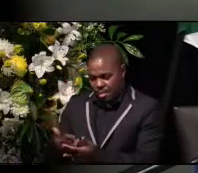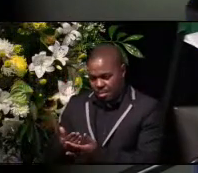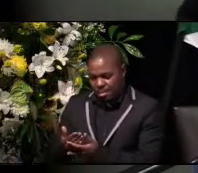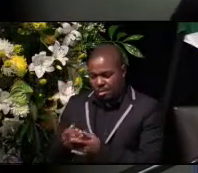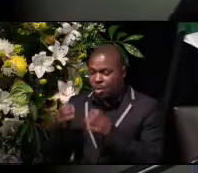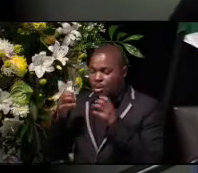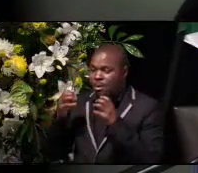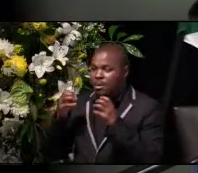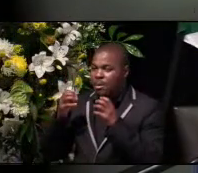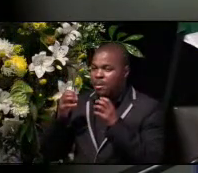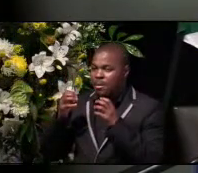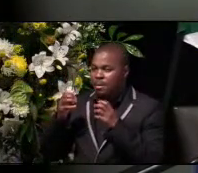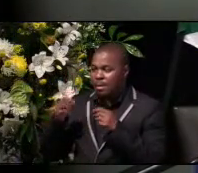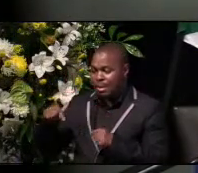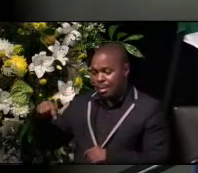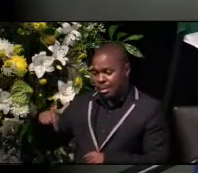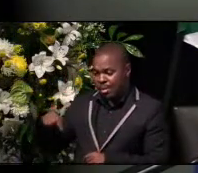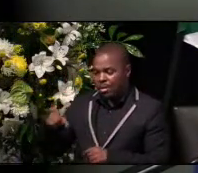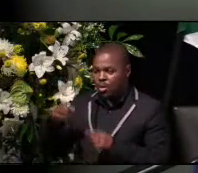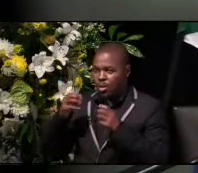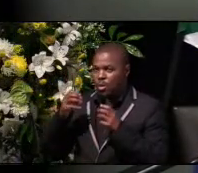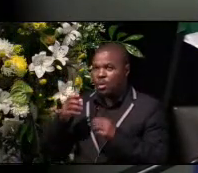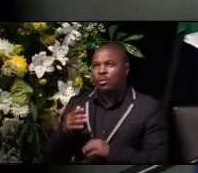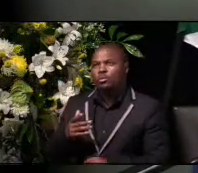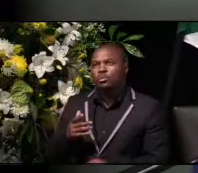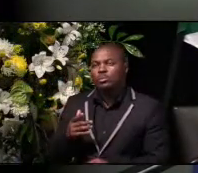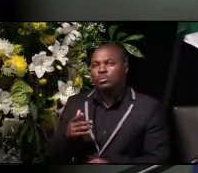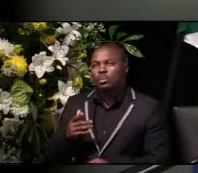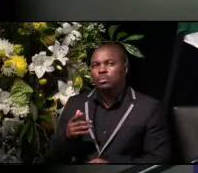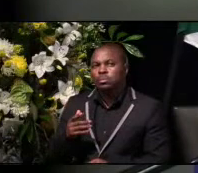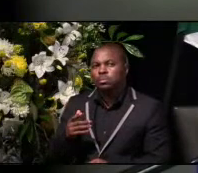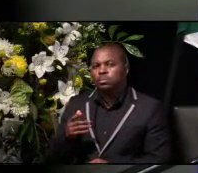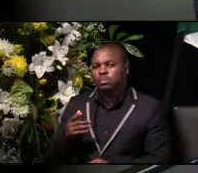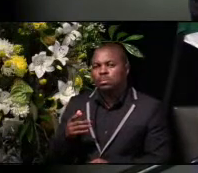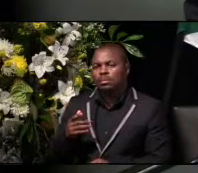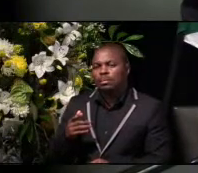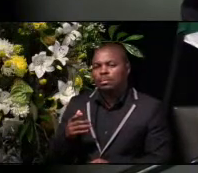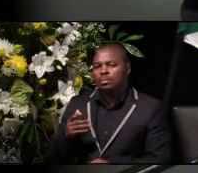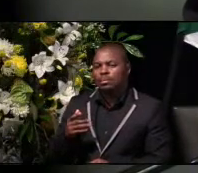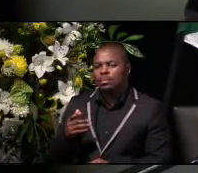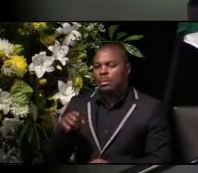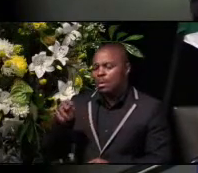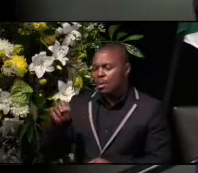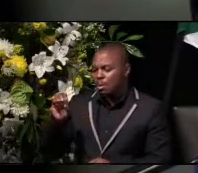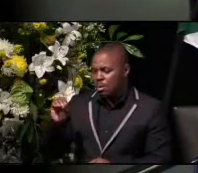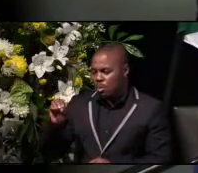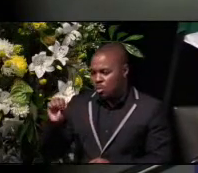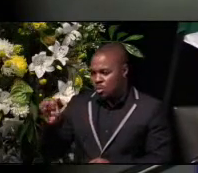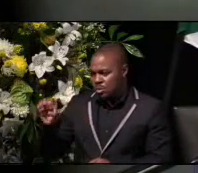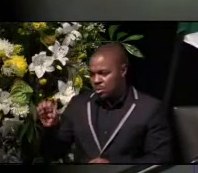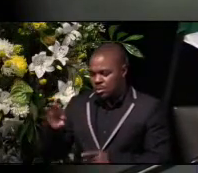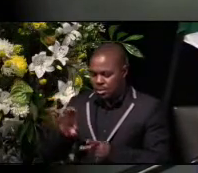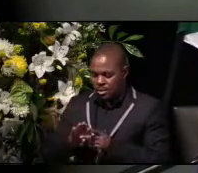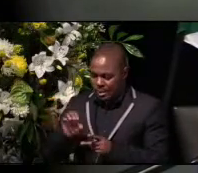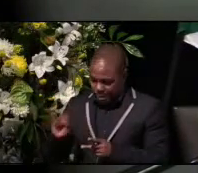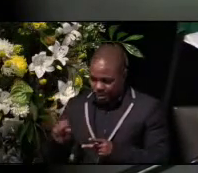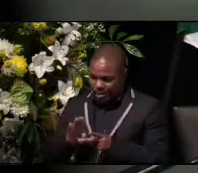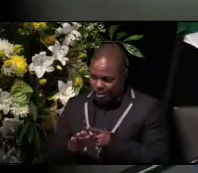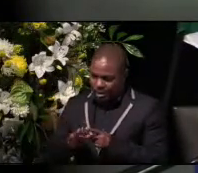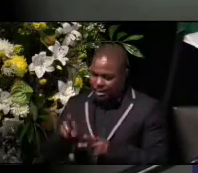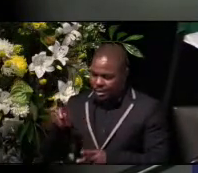Moses kotani and it consisted of the Moses kotani and Rebecca cotany what you call gravesite